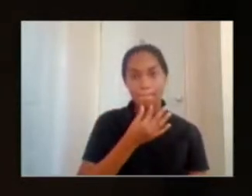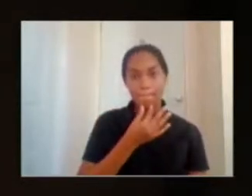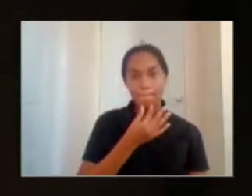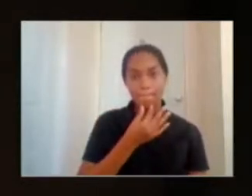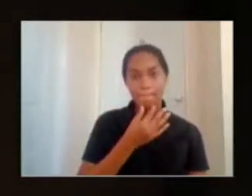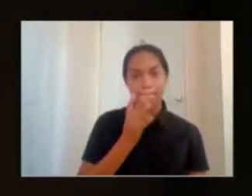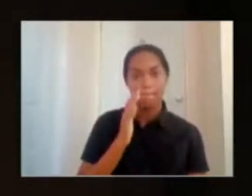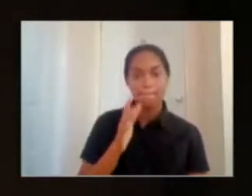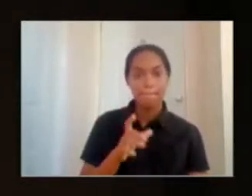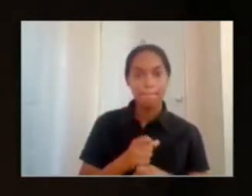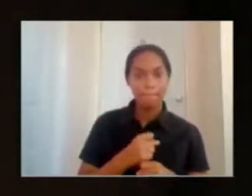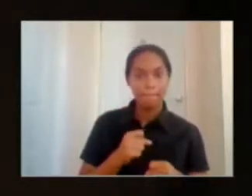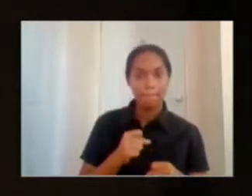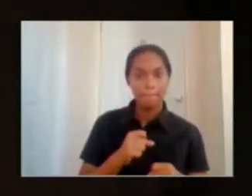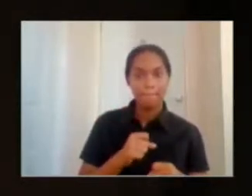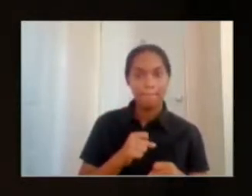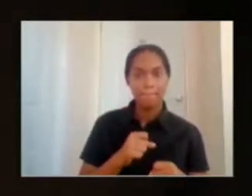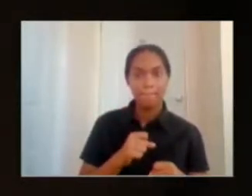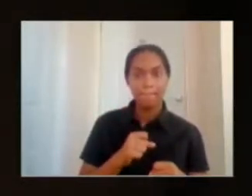advantage of